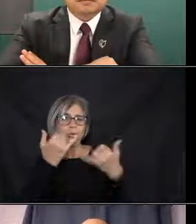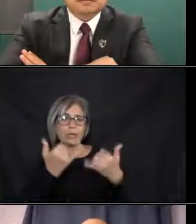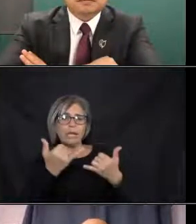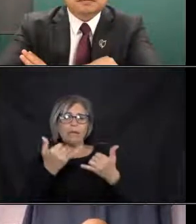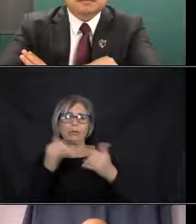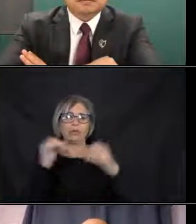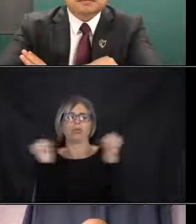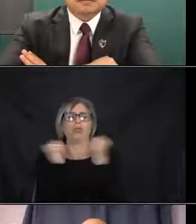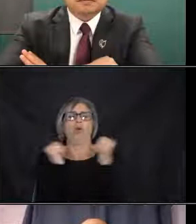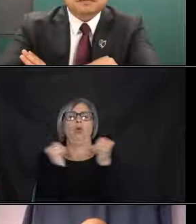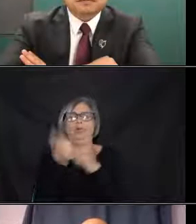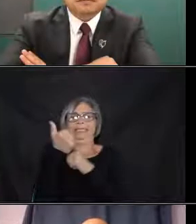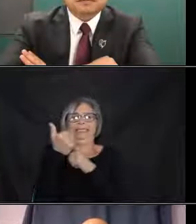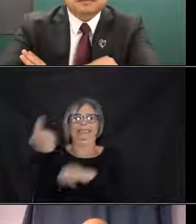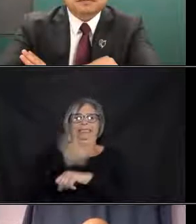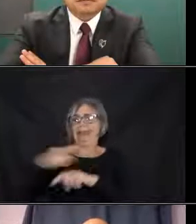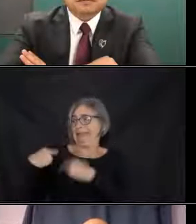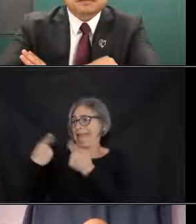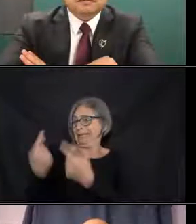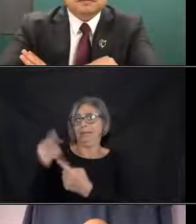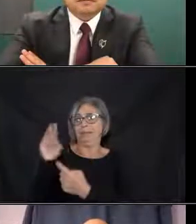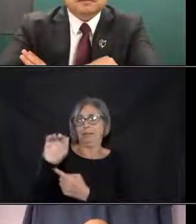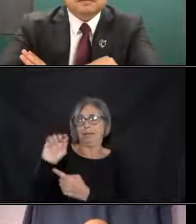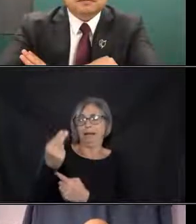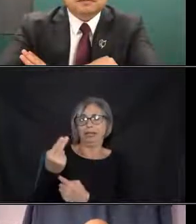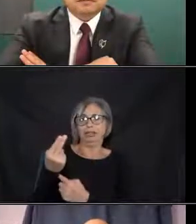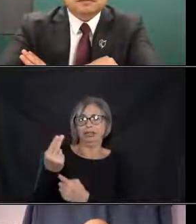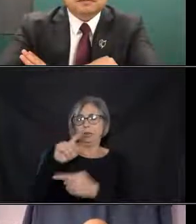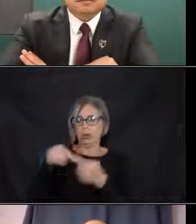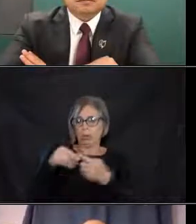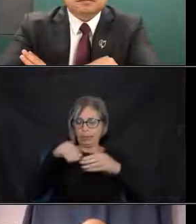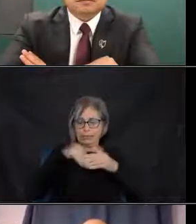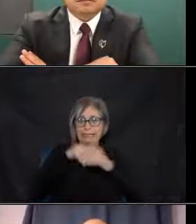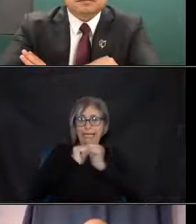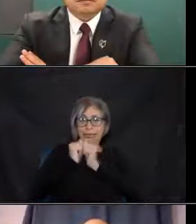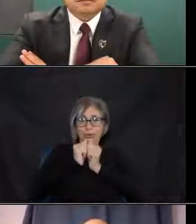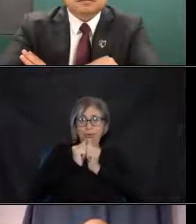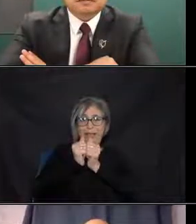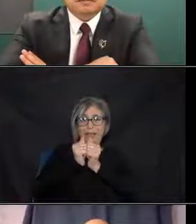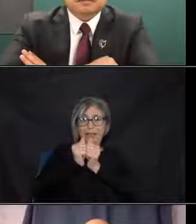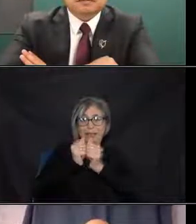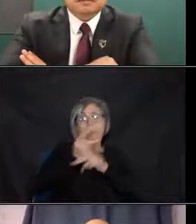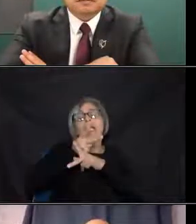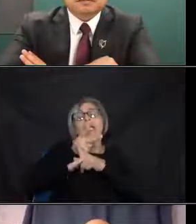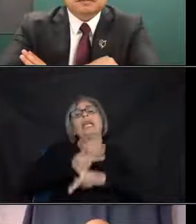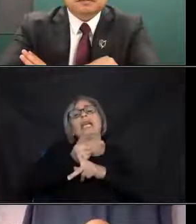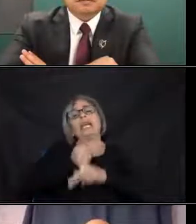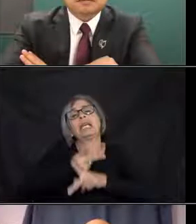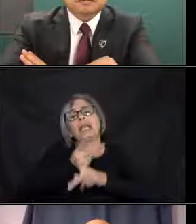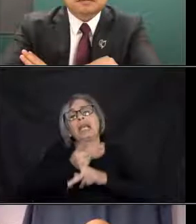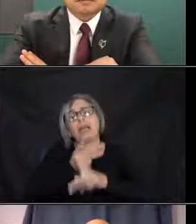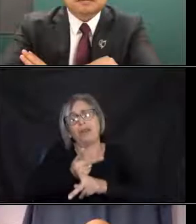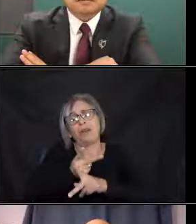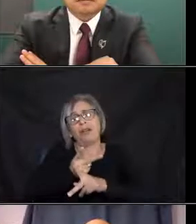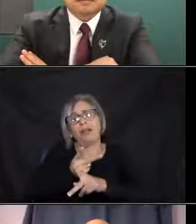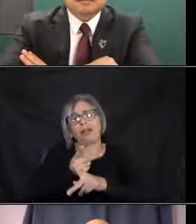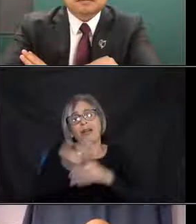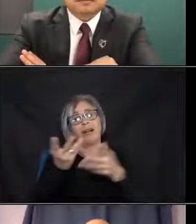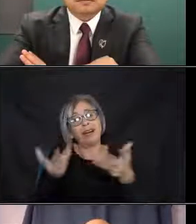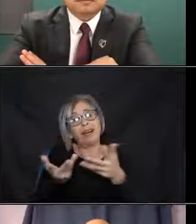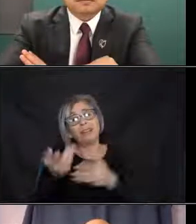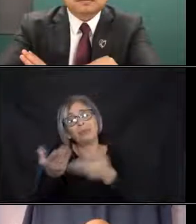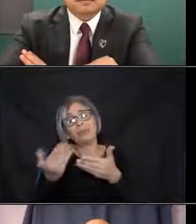coldest day since March. And when we're inside together, to be mindful of the fact that you may